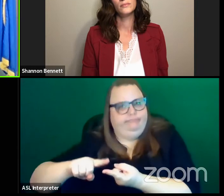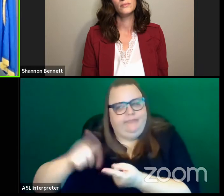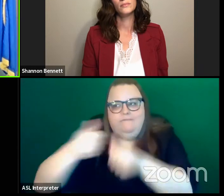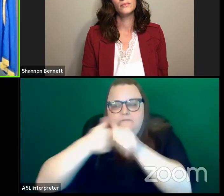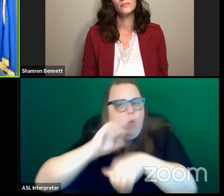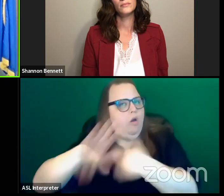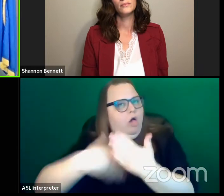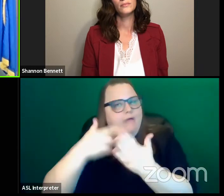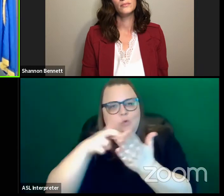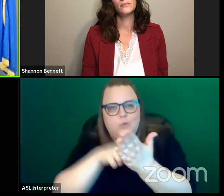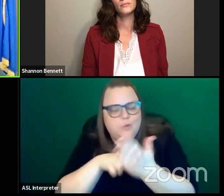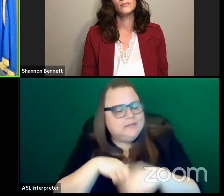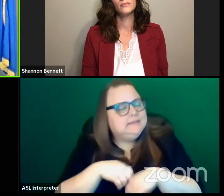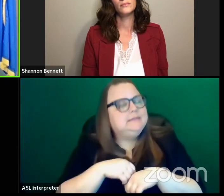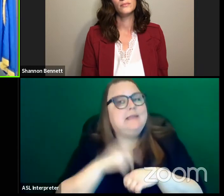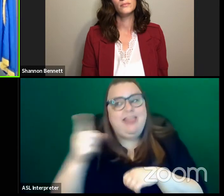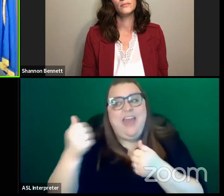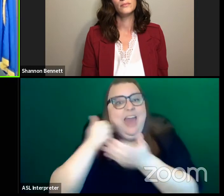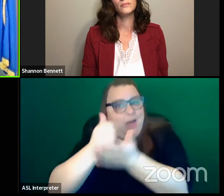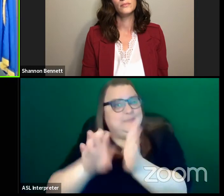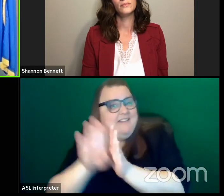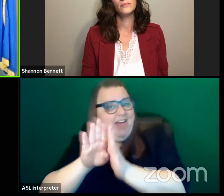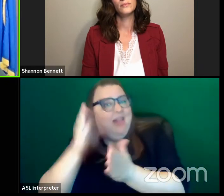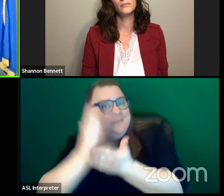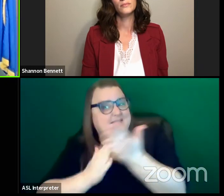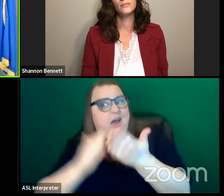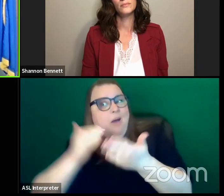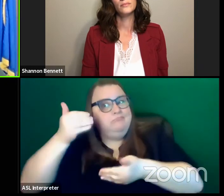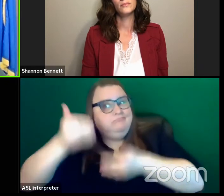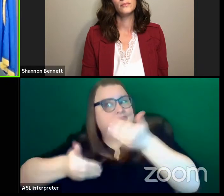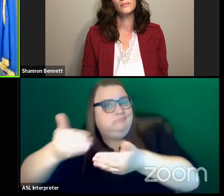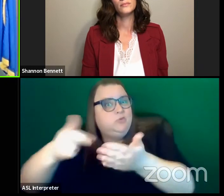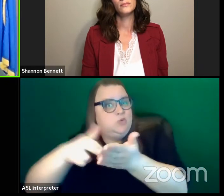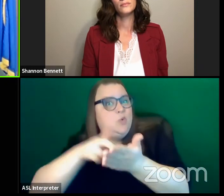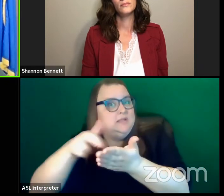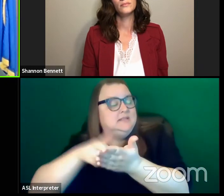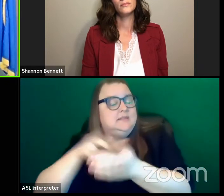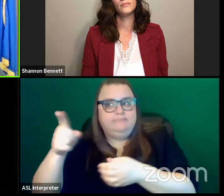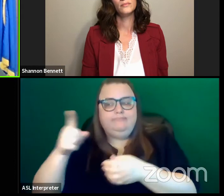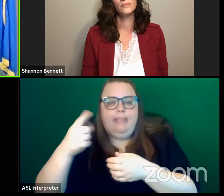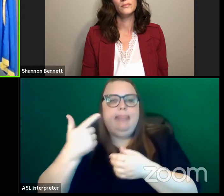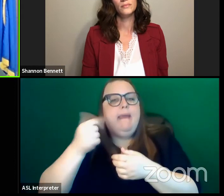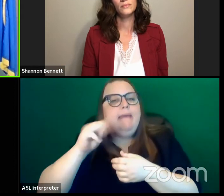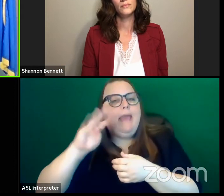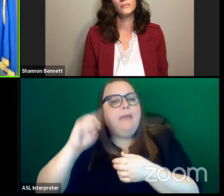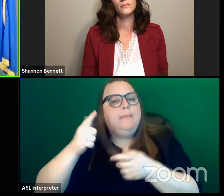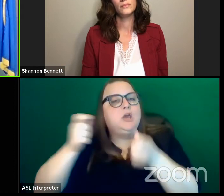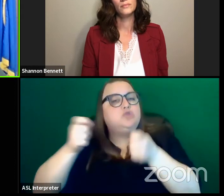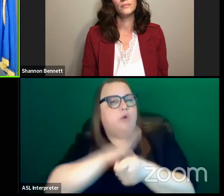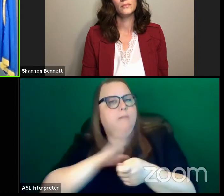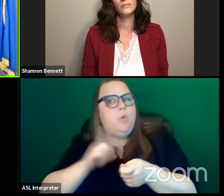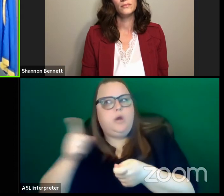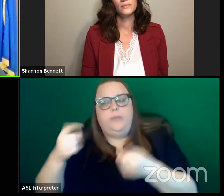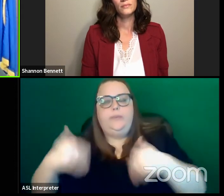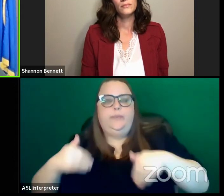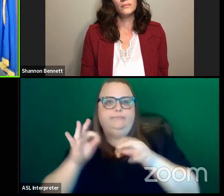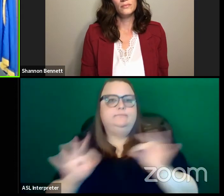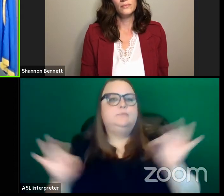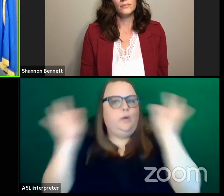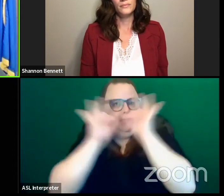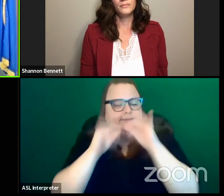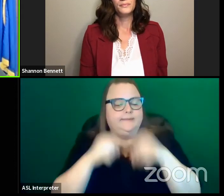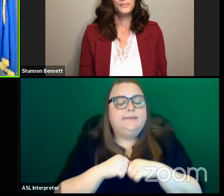They helped develop some of the protocols. The Gaming Control Board has been instrumental in terms of enforcing those. I don't know what